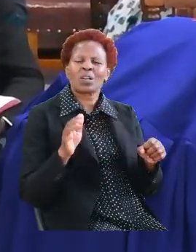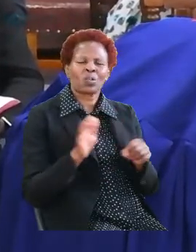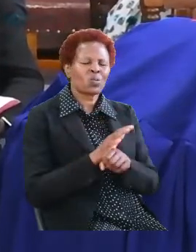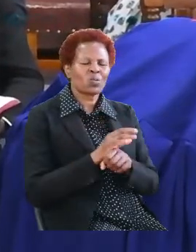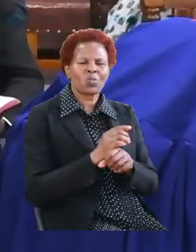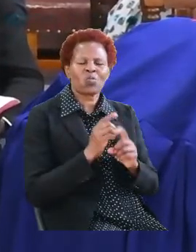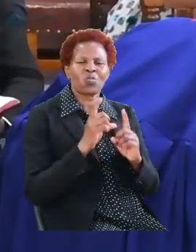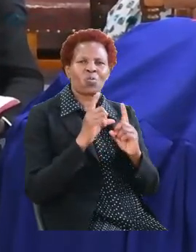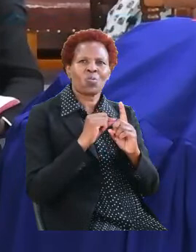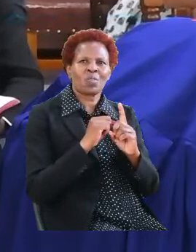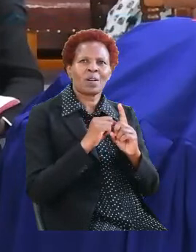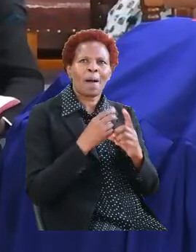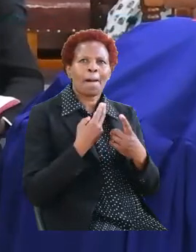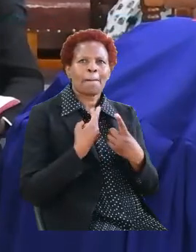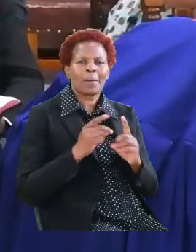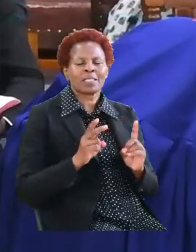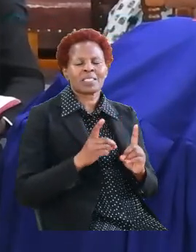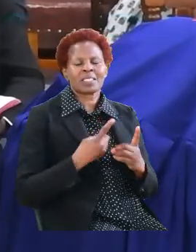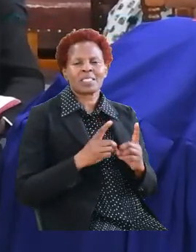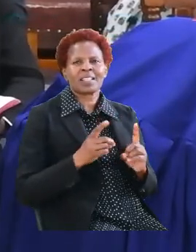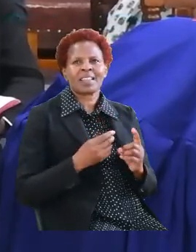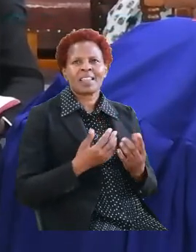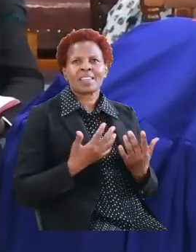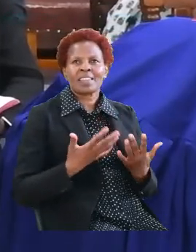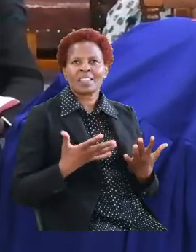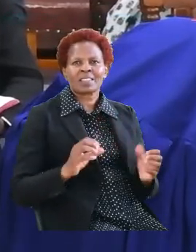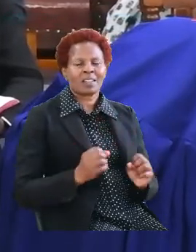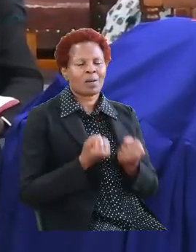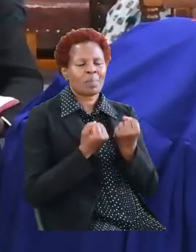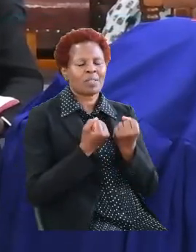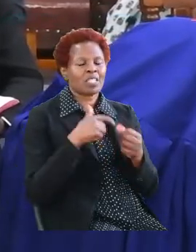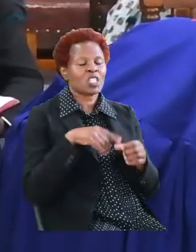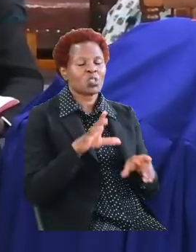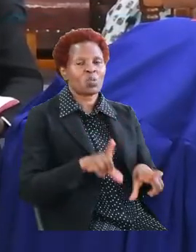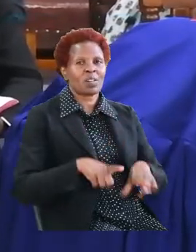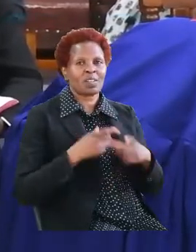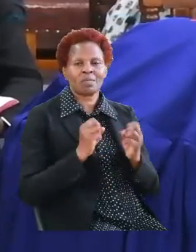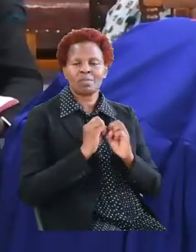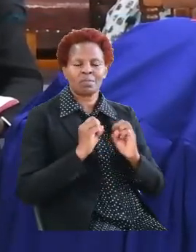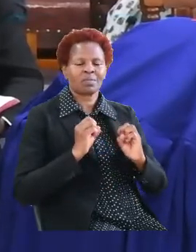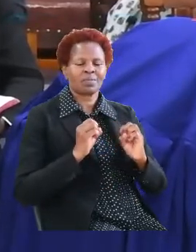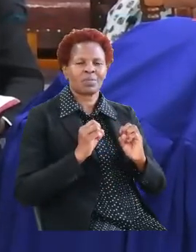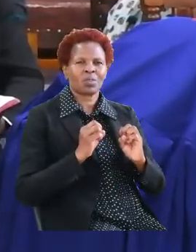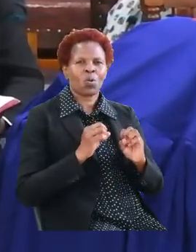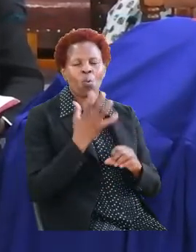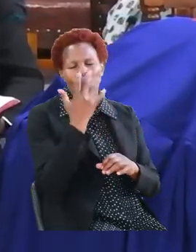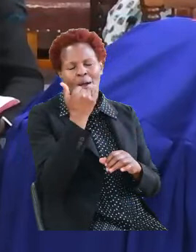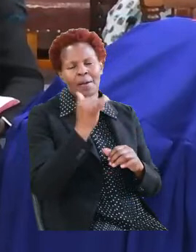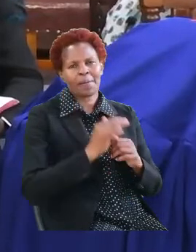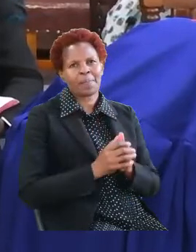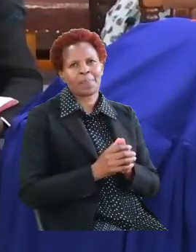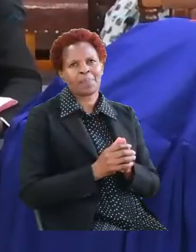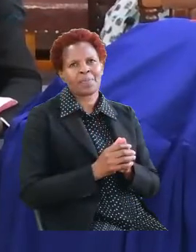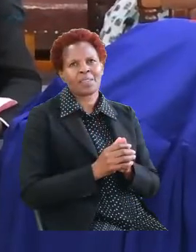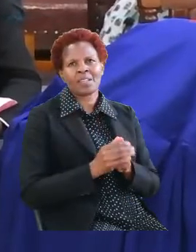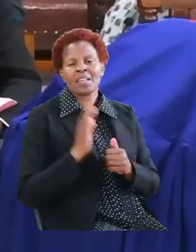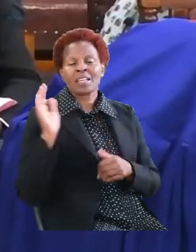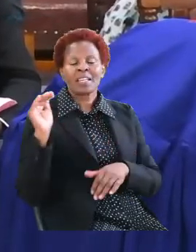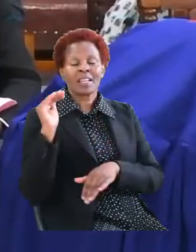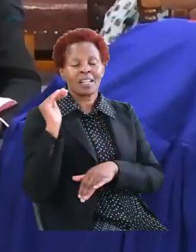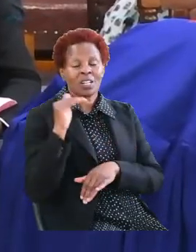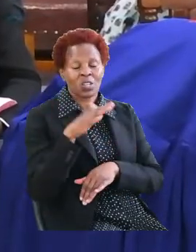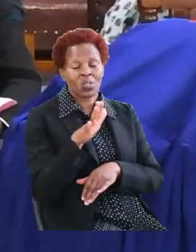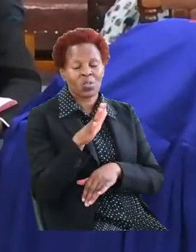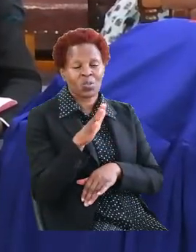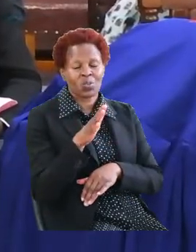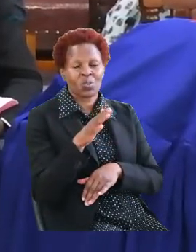verses, but things are not happening into your life. Why is it happening this? I ask you, you take a moment and